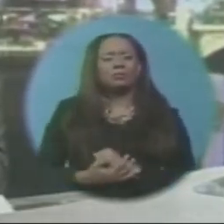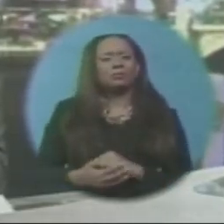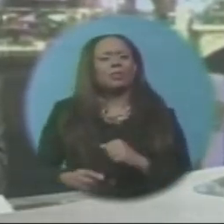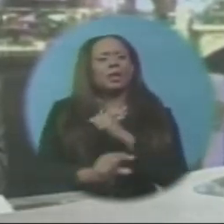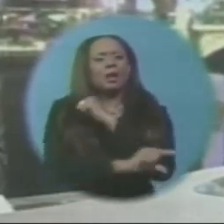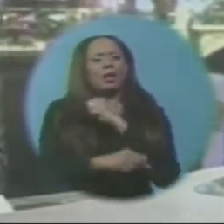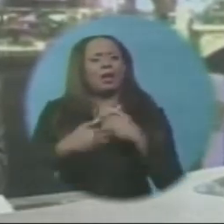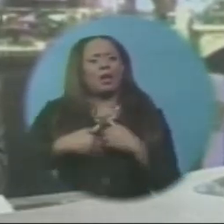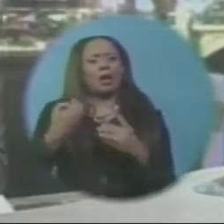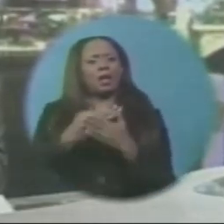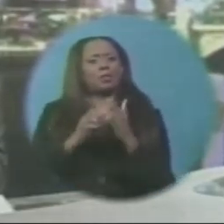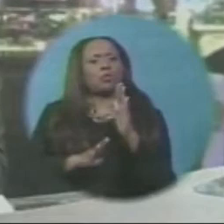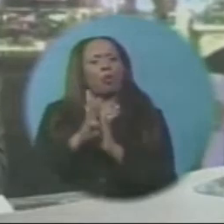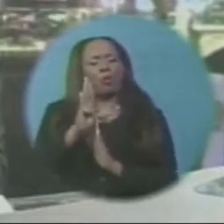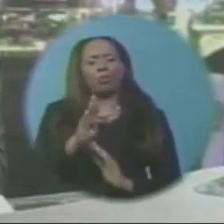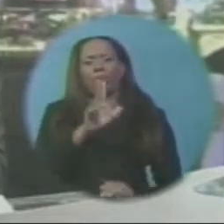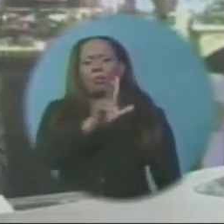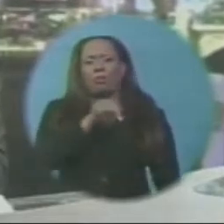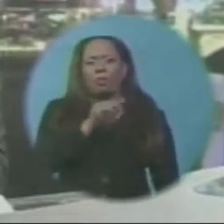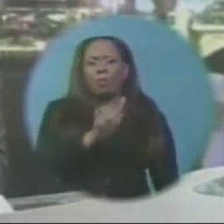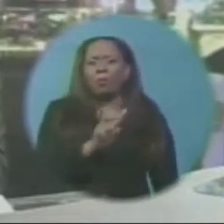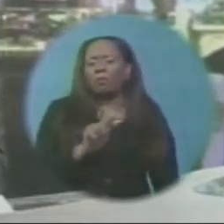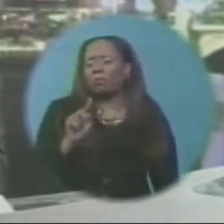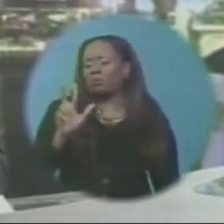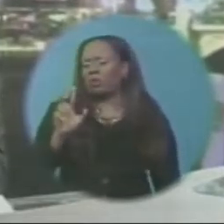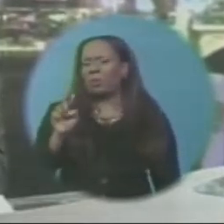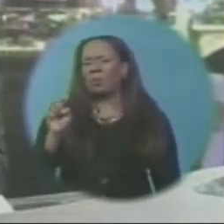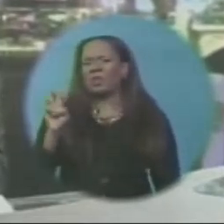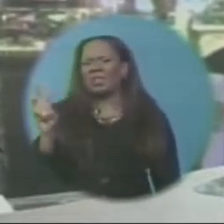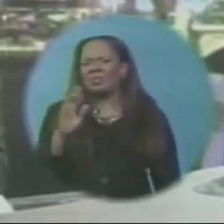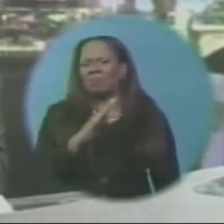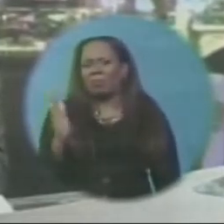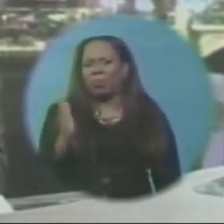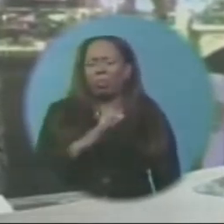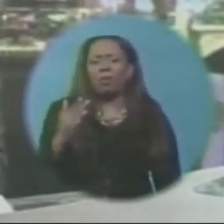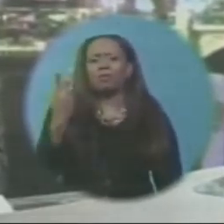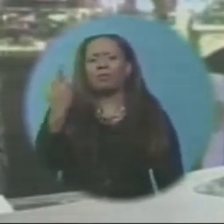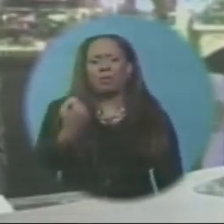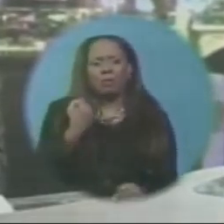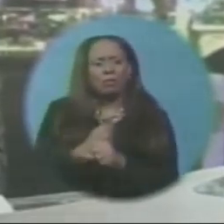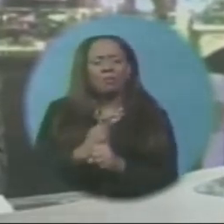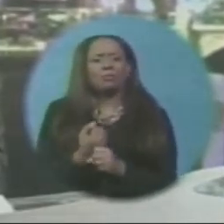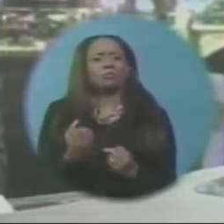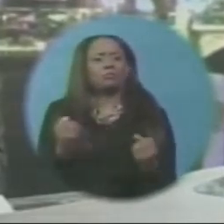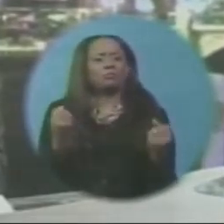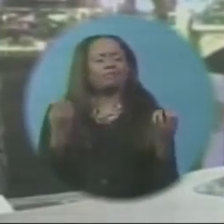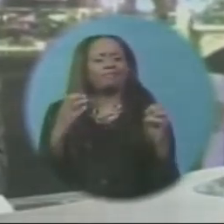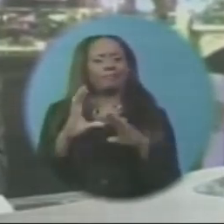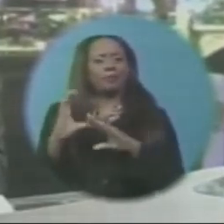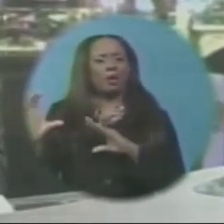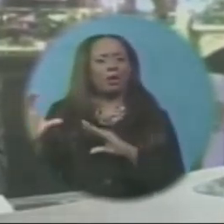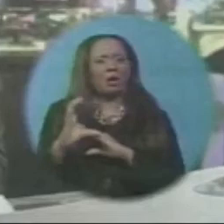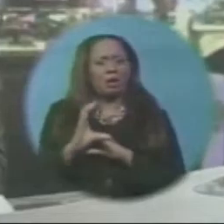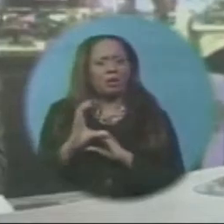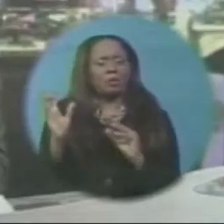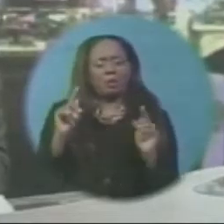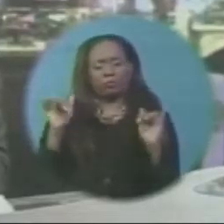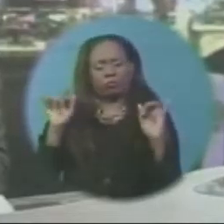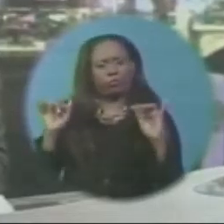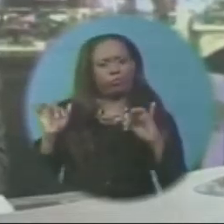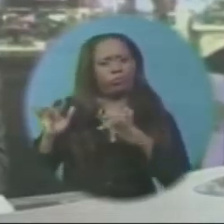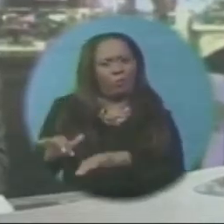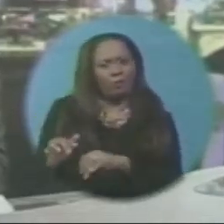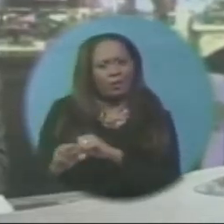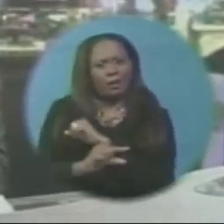of 3.1% and 3.6% over the last 2 years, and that many Caribbean neighbors had been flocking to Guyana.